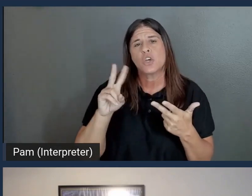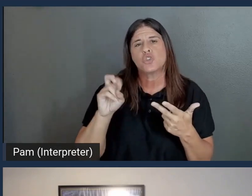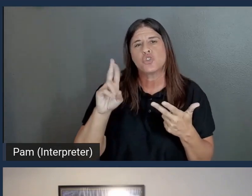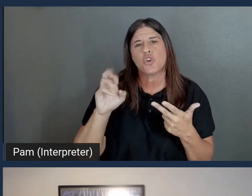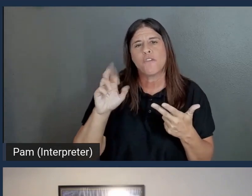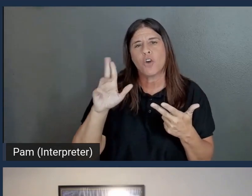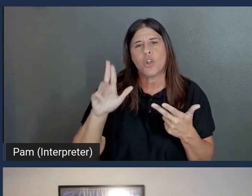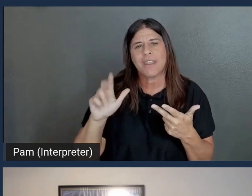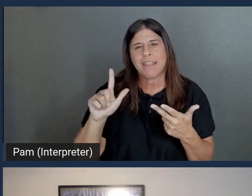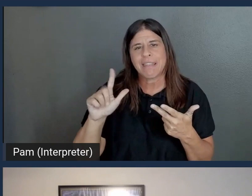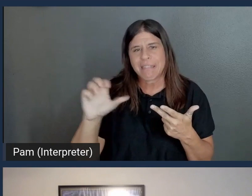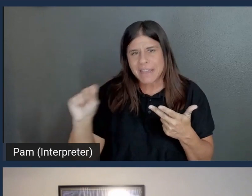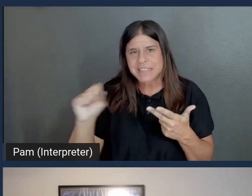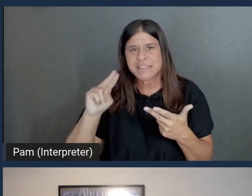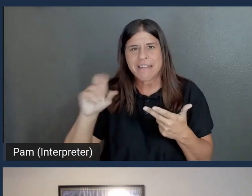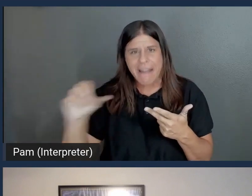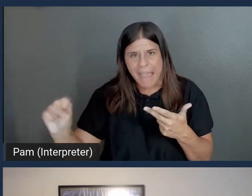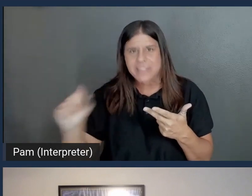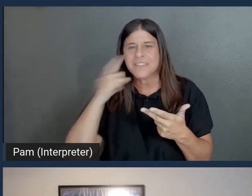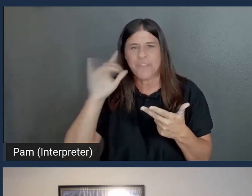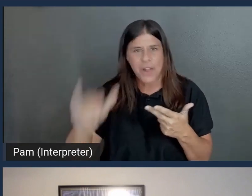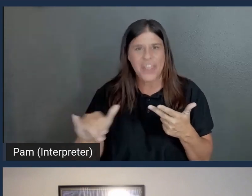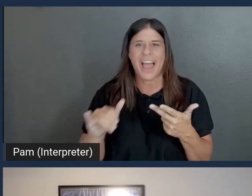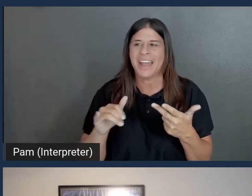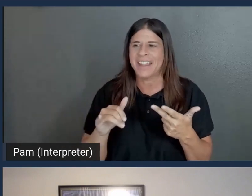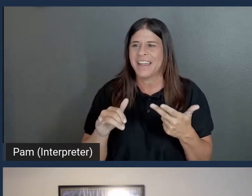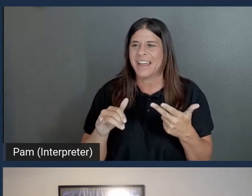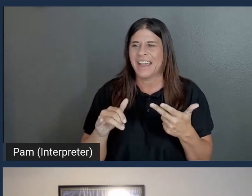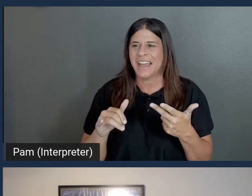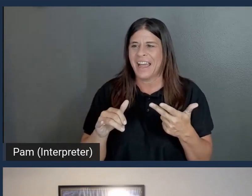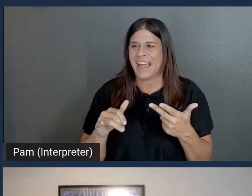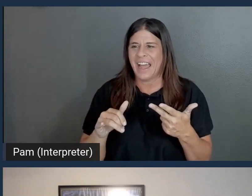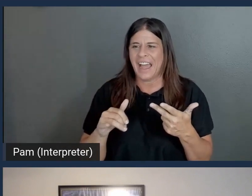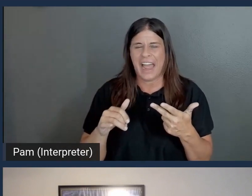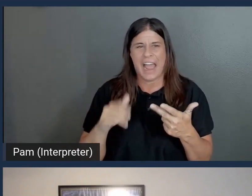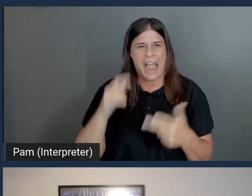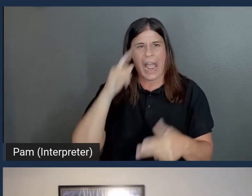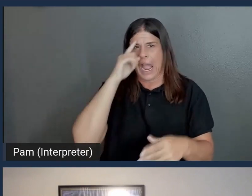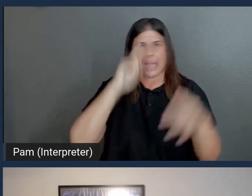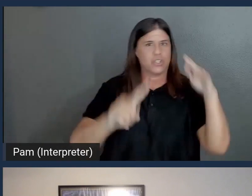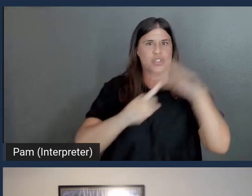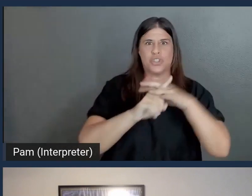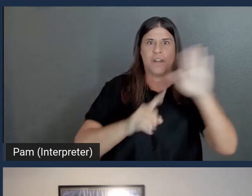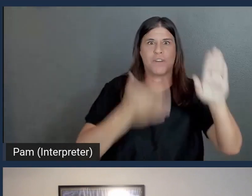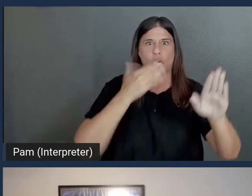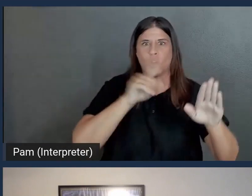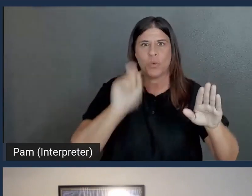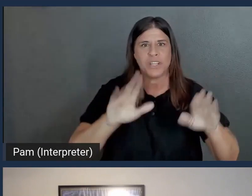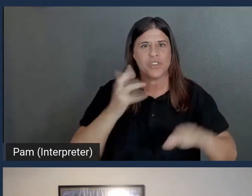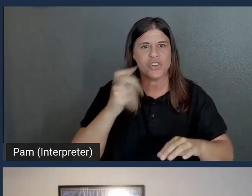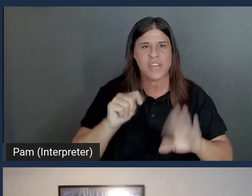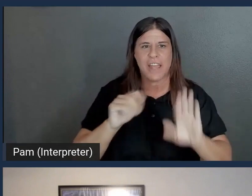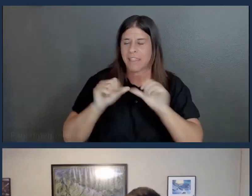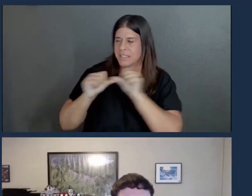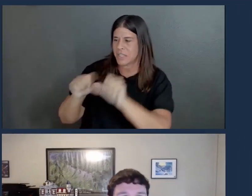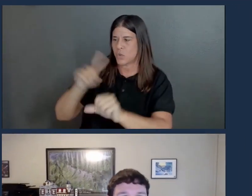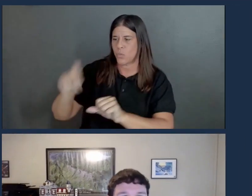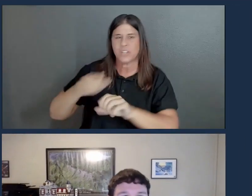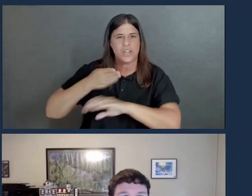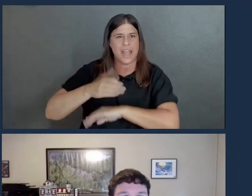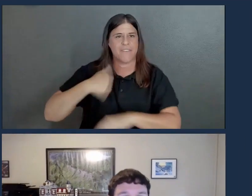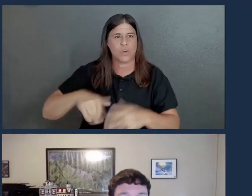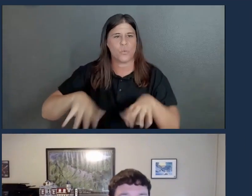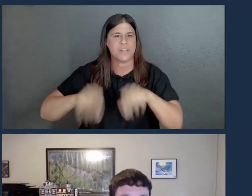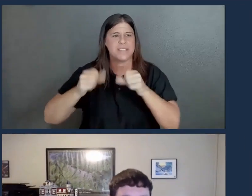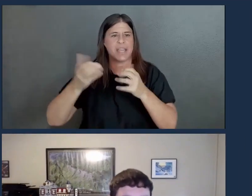it as well, if you like. Sorry, I just spotted a really good question in chat. Sorry, let's continue this question right after we take a